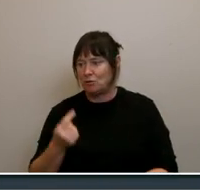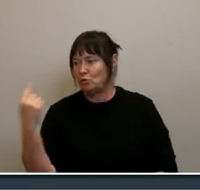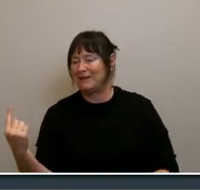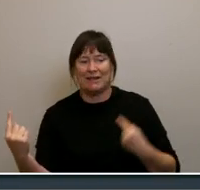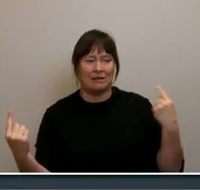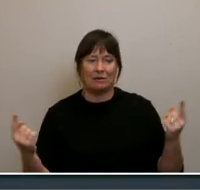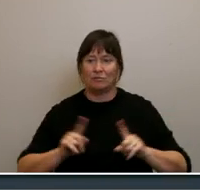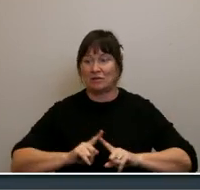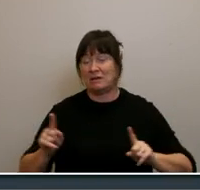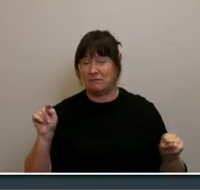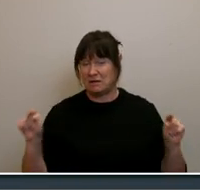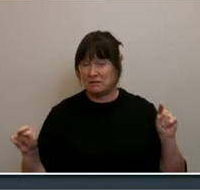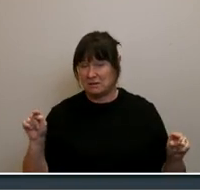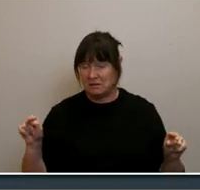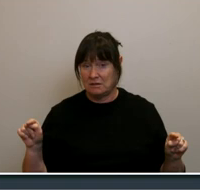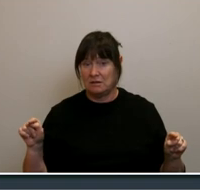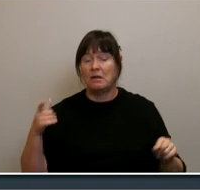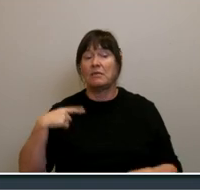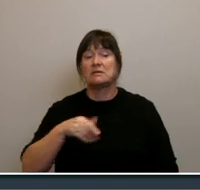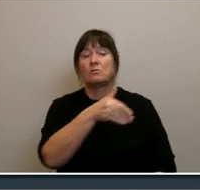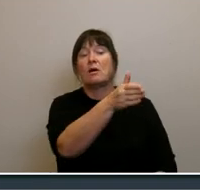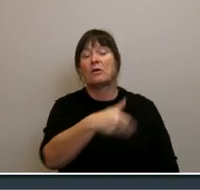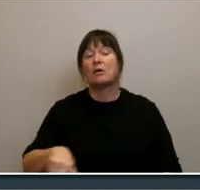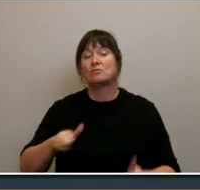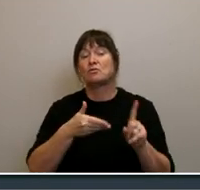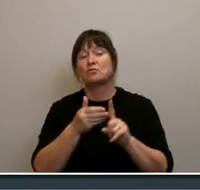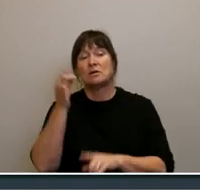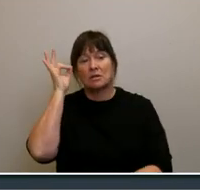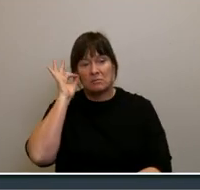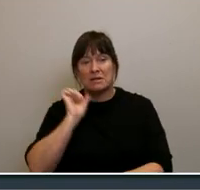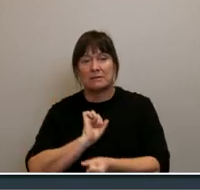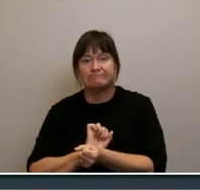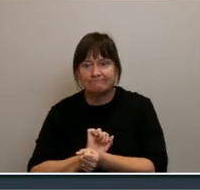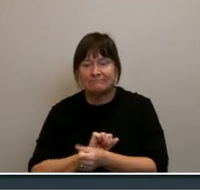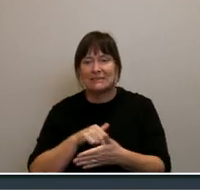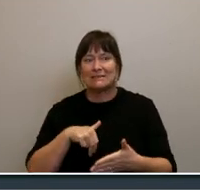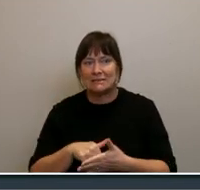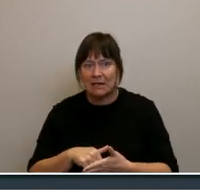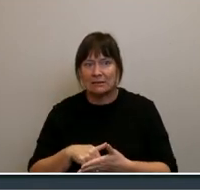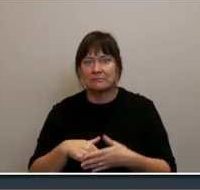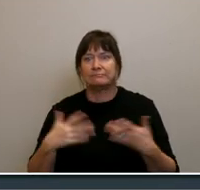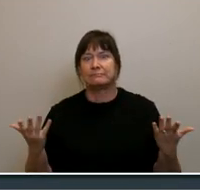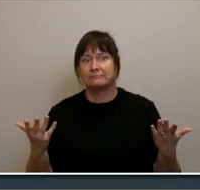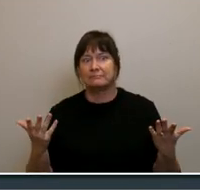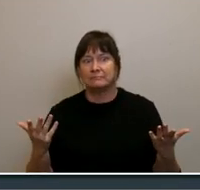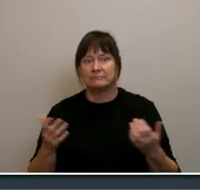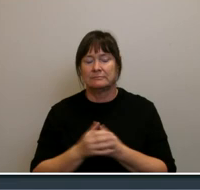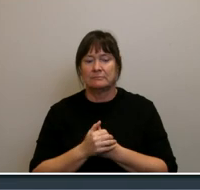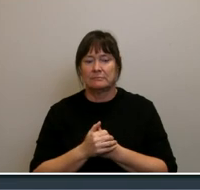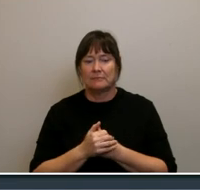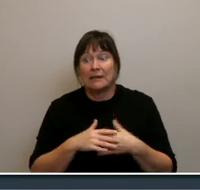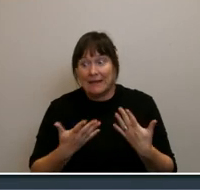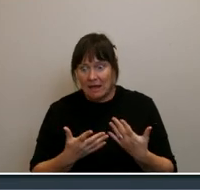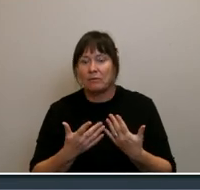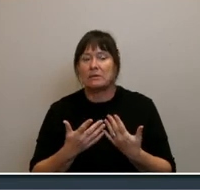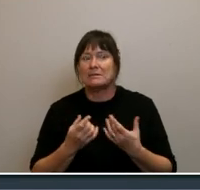why the Coastal Strategy Committee has stalled the way it has. It's gone nowhere, but it is going somewhere